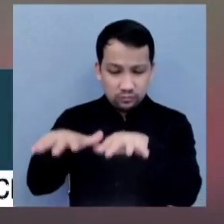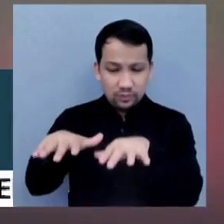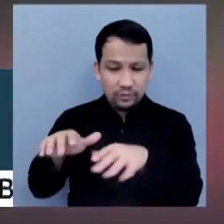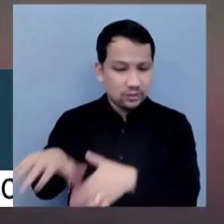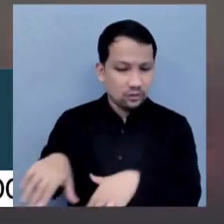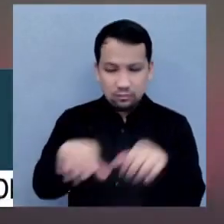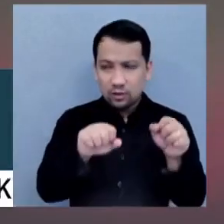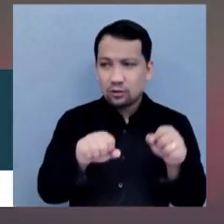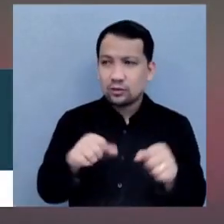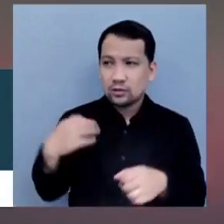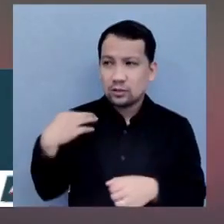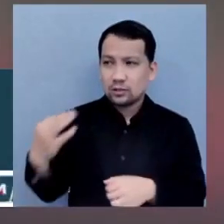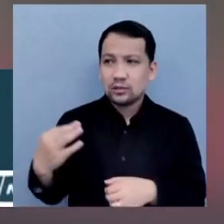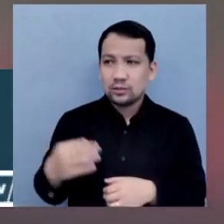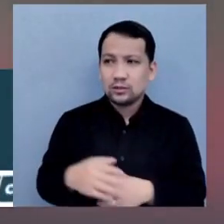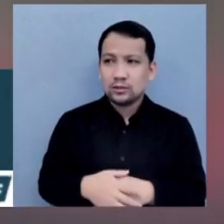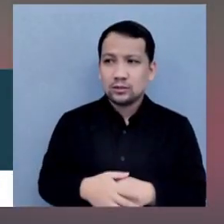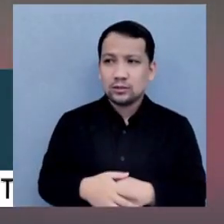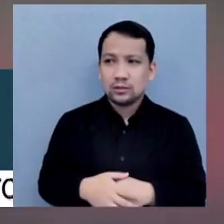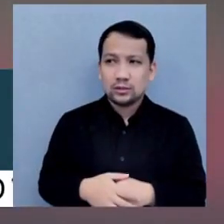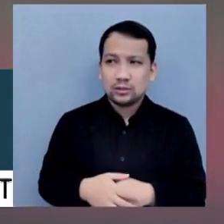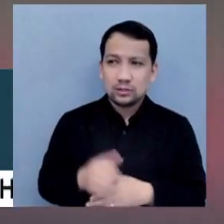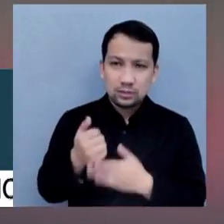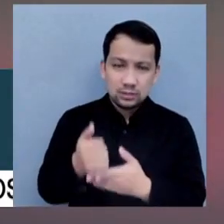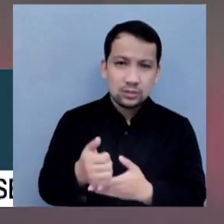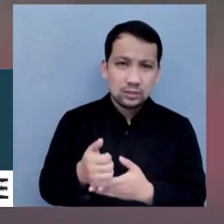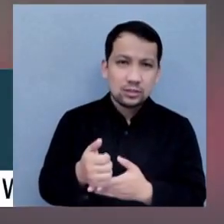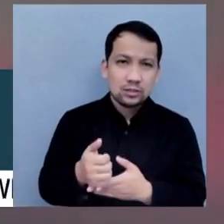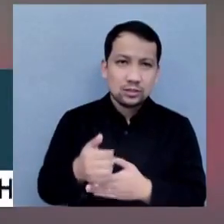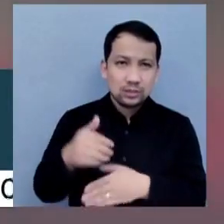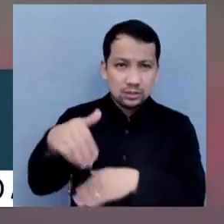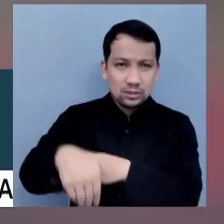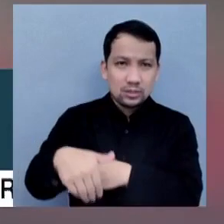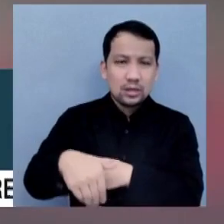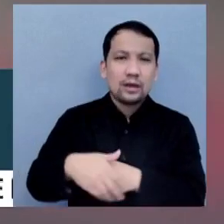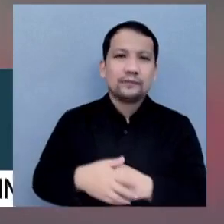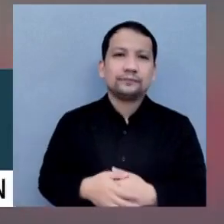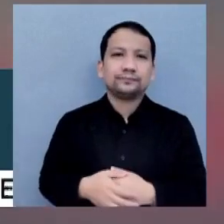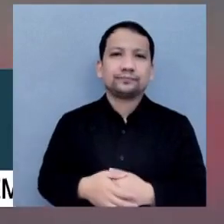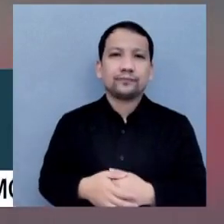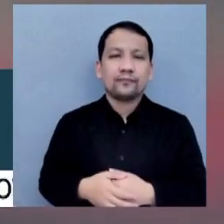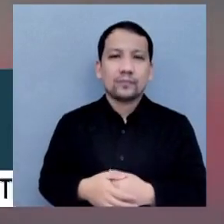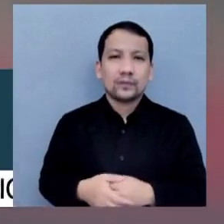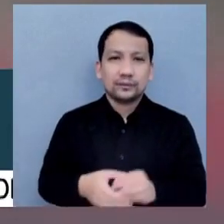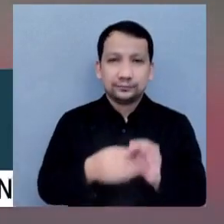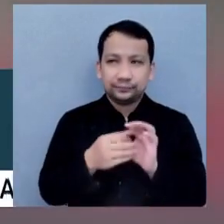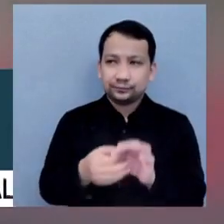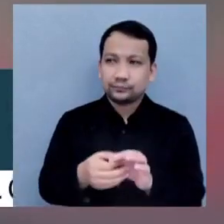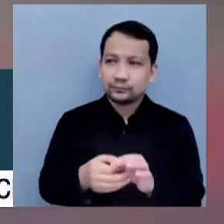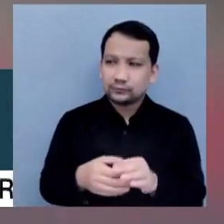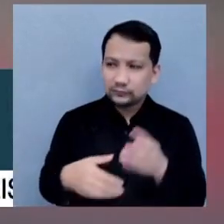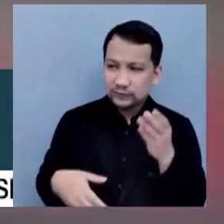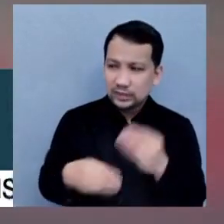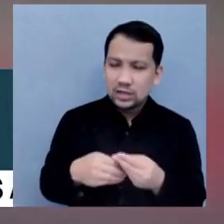voluntarily rather than to seek help in the afternoon or evening to avoid disaster. Mm-hmm. The official also asked